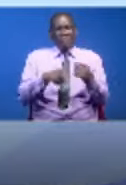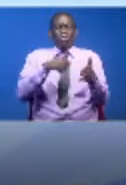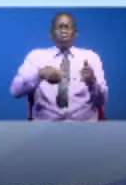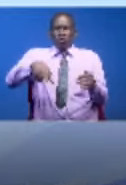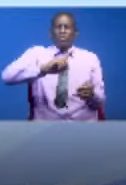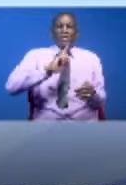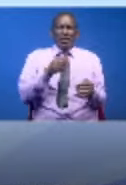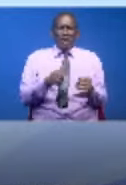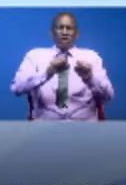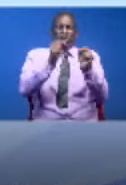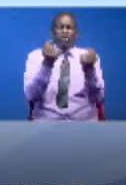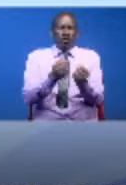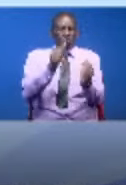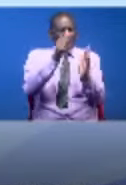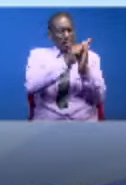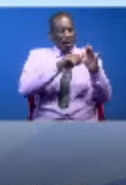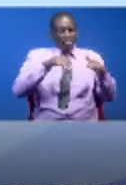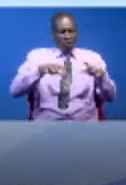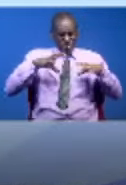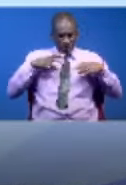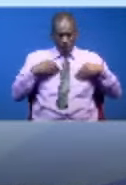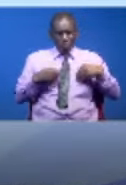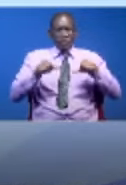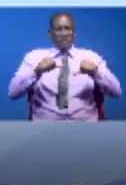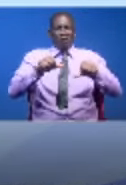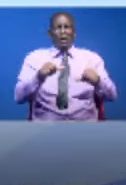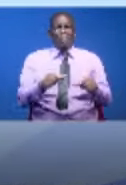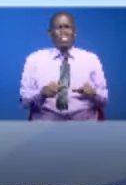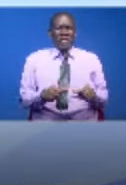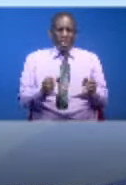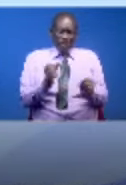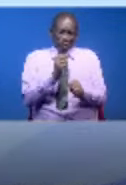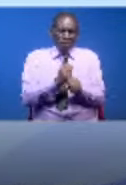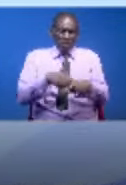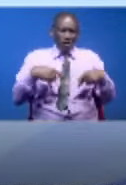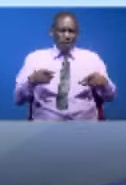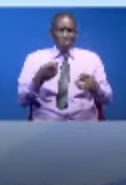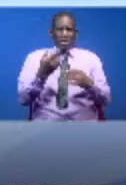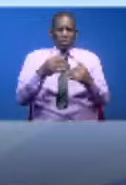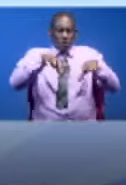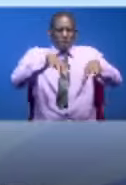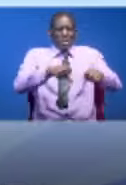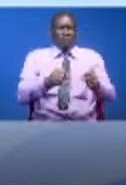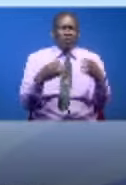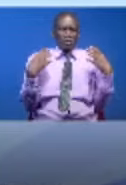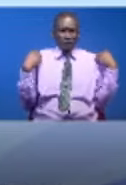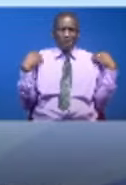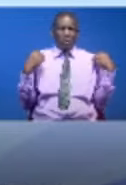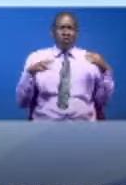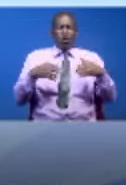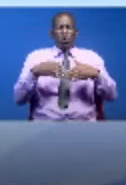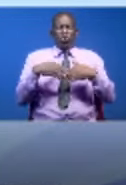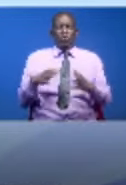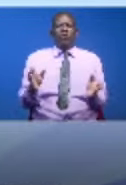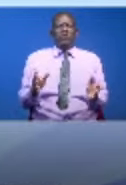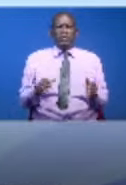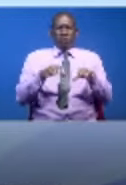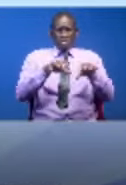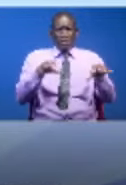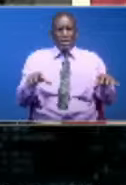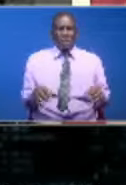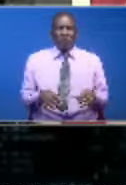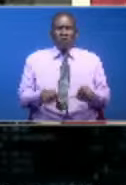whole social agenda around acceptability of sustainability is forcing people to then adopt the practices or lose out completely from the market. So